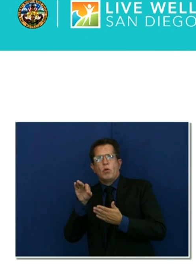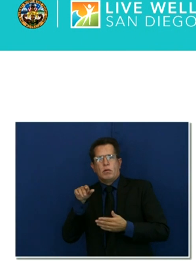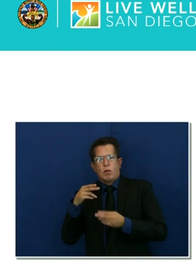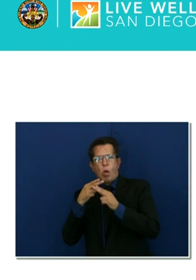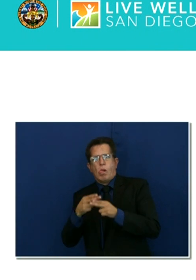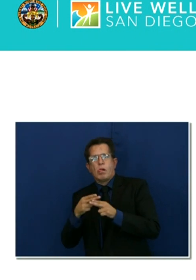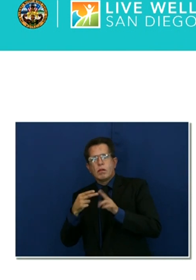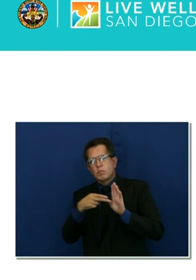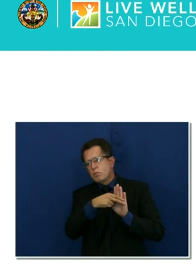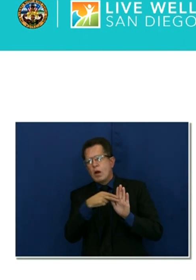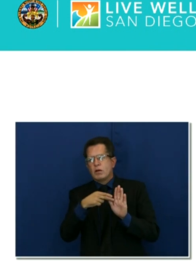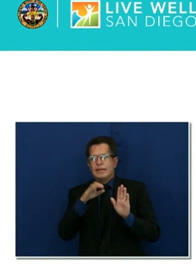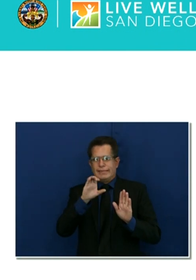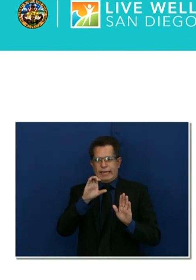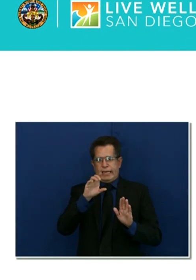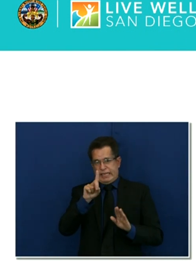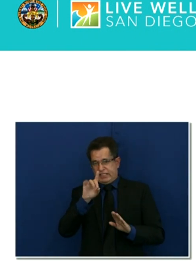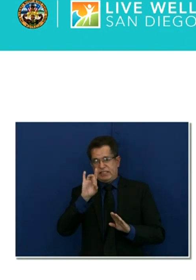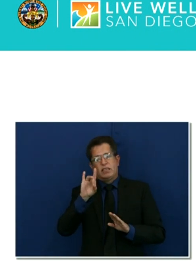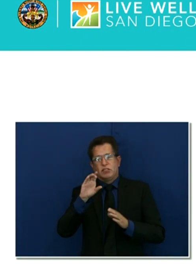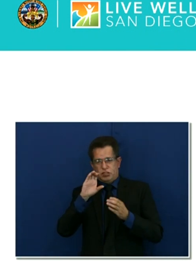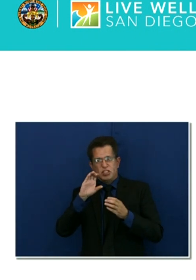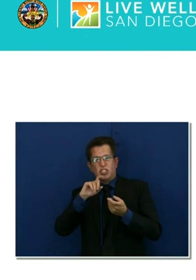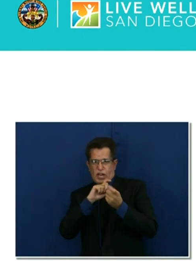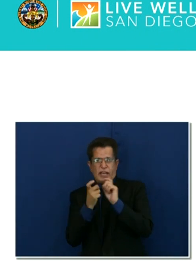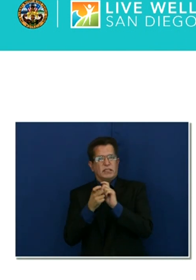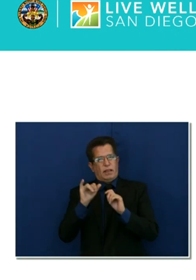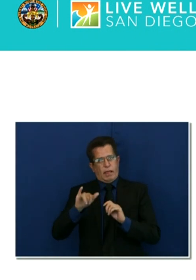government changed that, and so part of the increase that we've seen